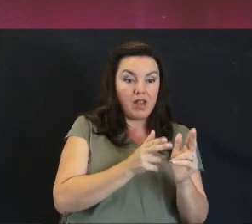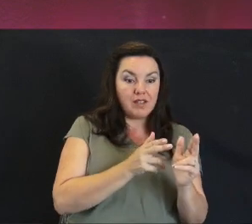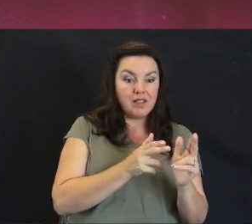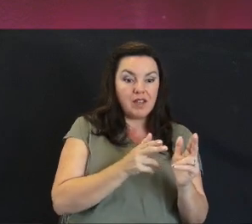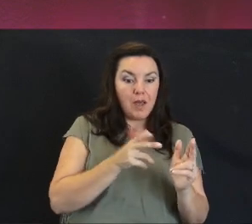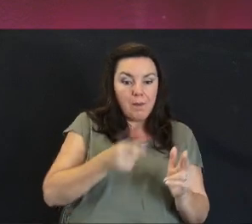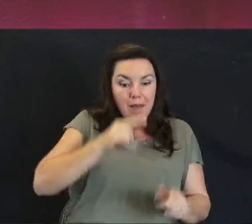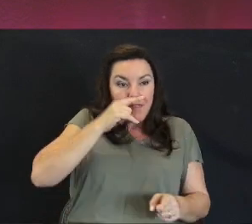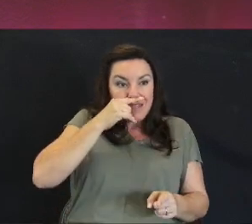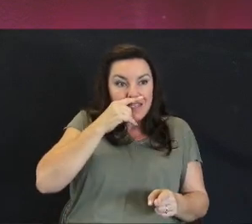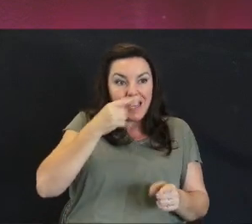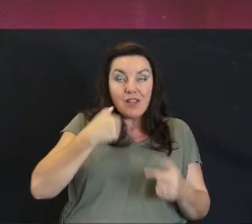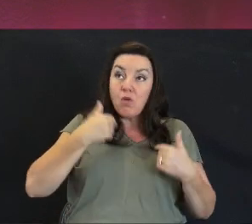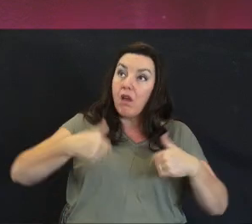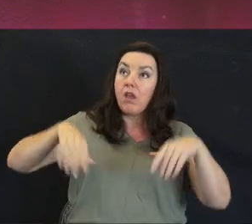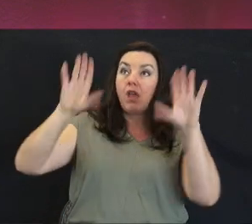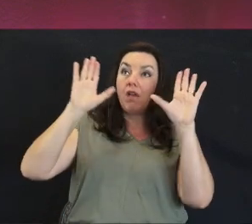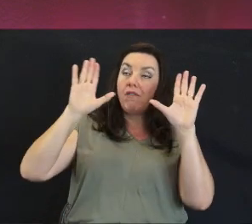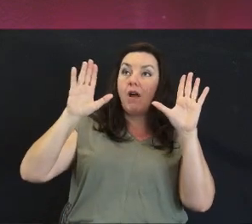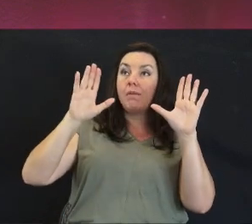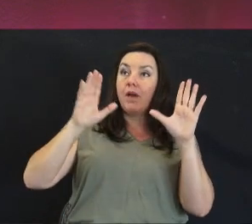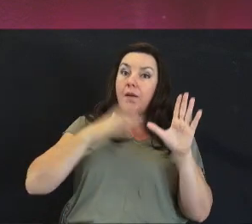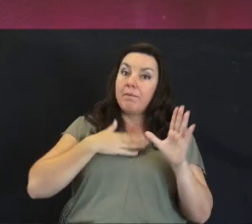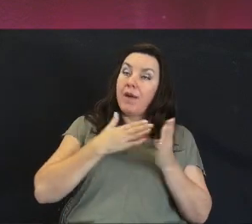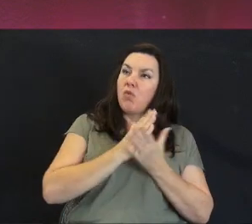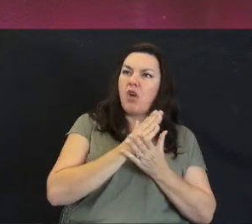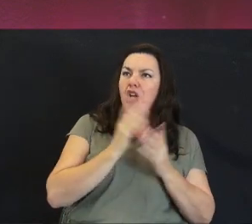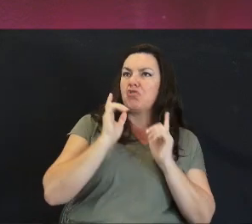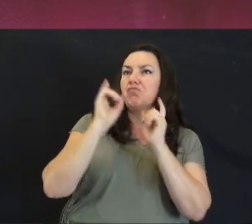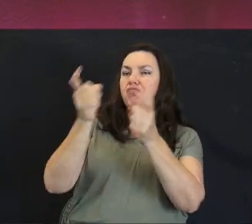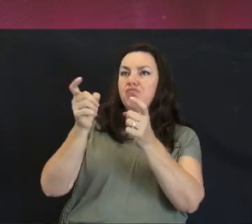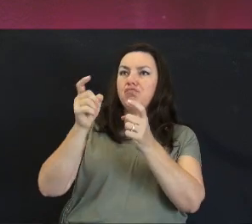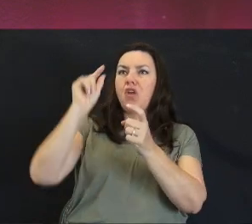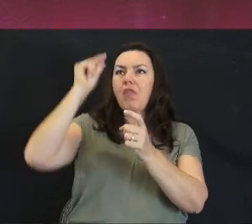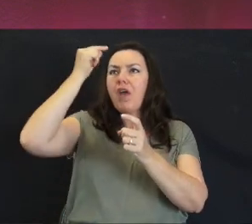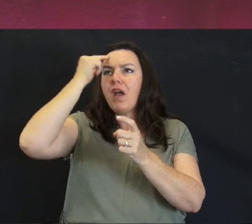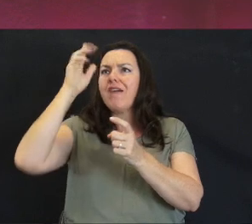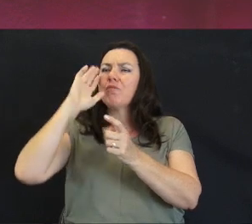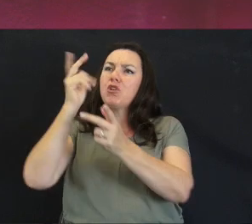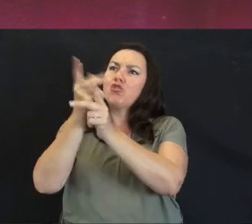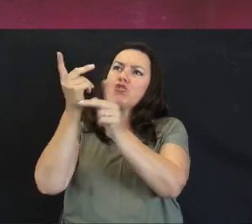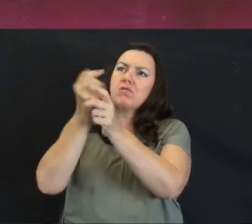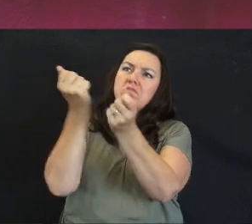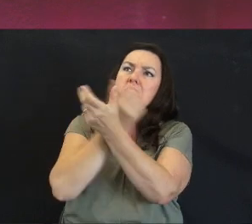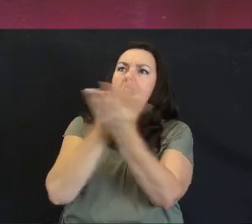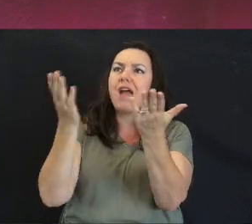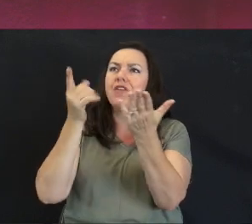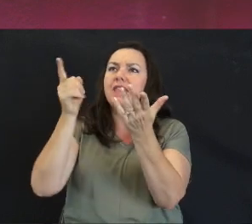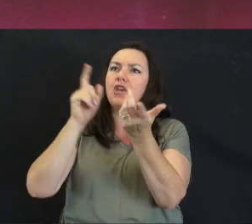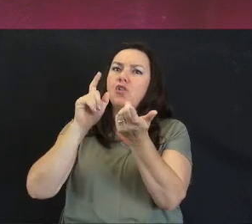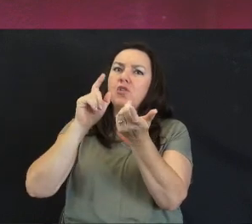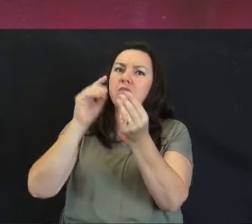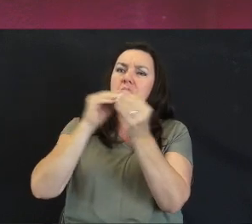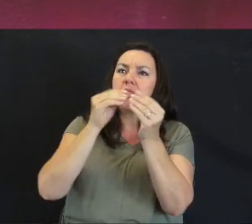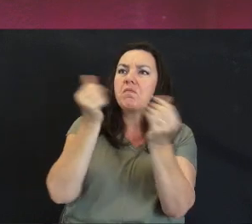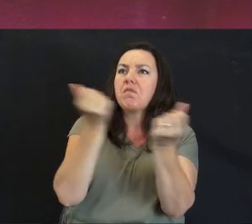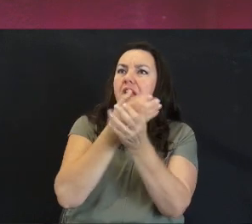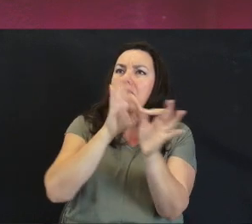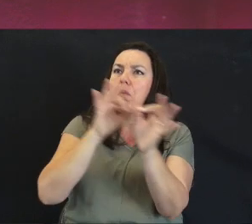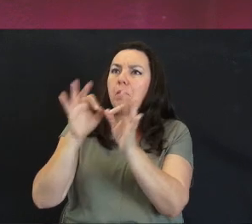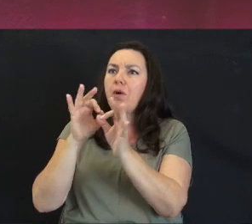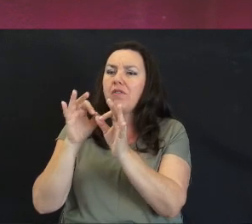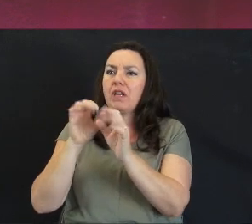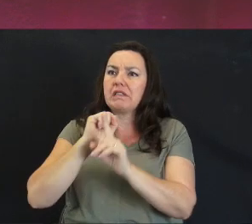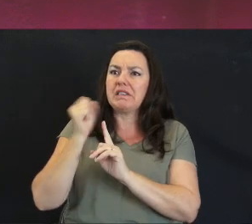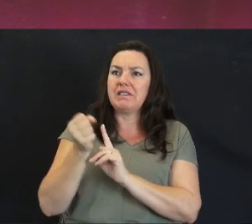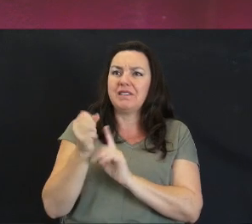themselves To let the government Do it Because they think The government Will help create A utopian society Let me ask you a question Do you think The